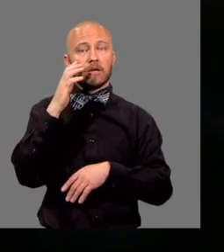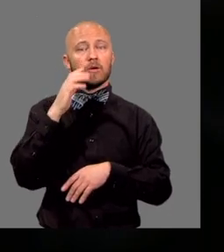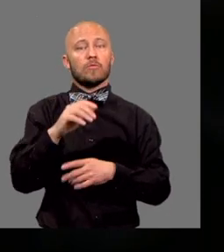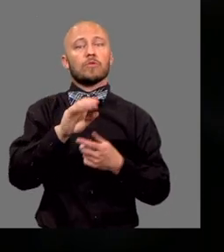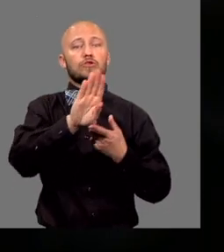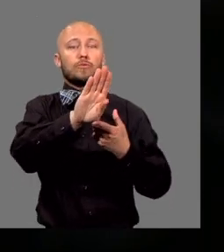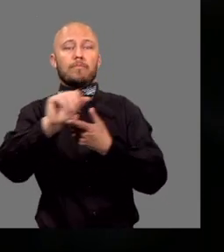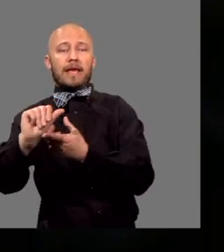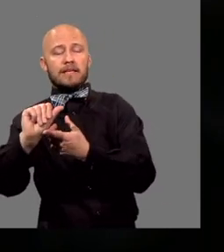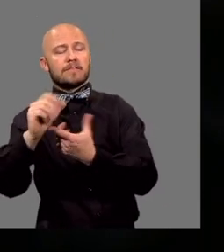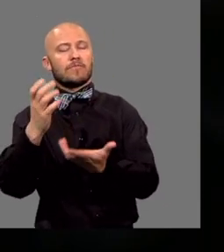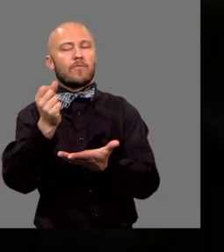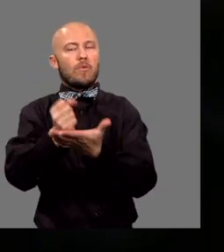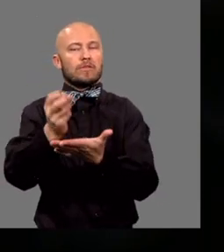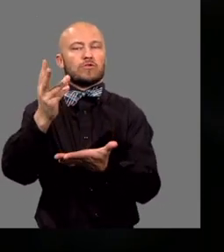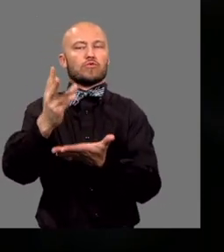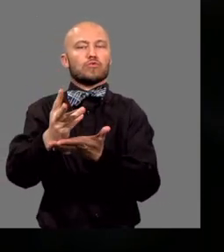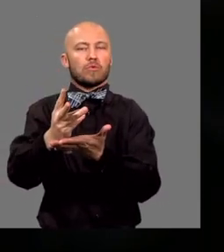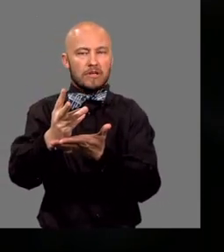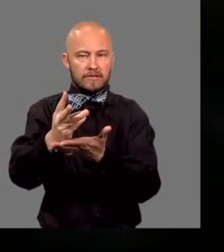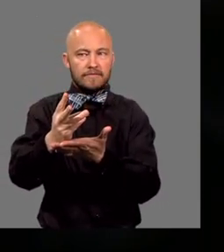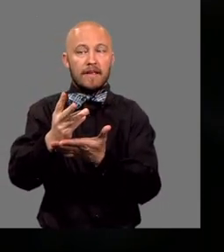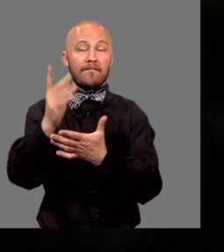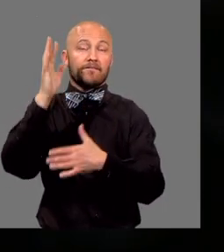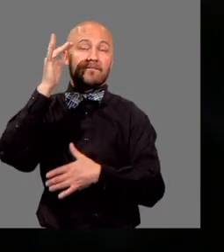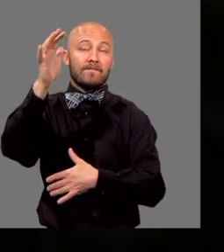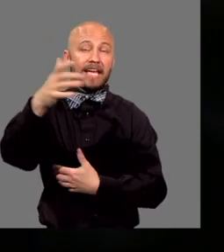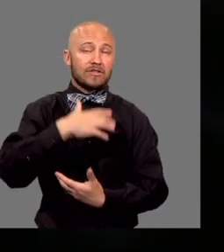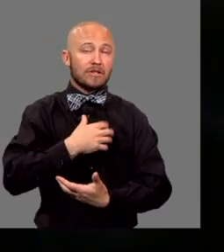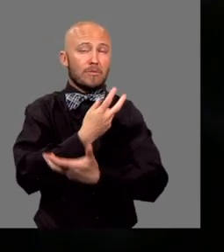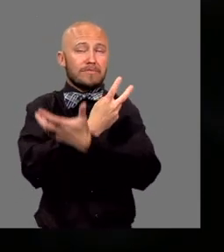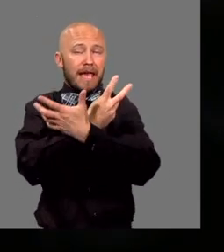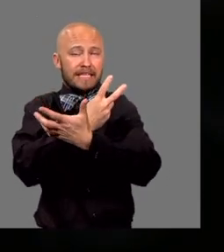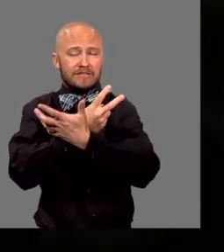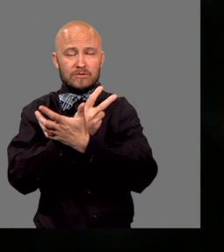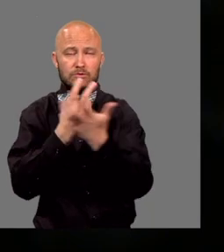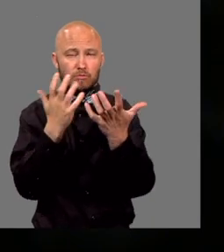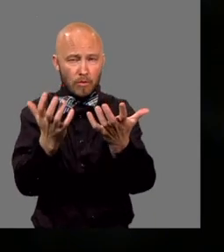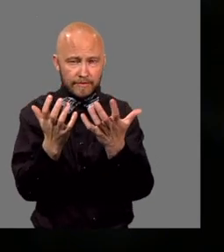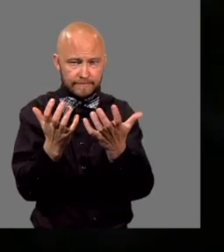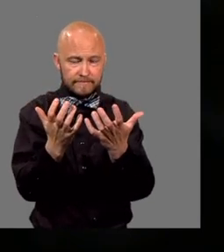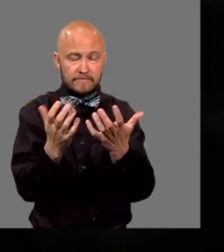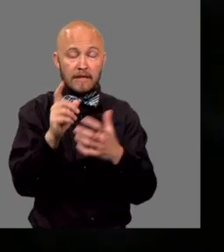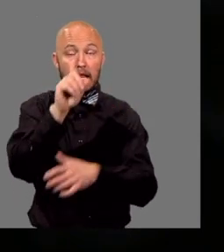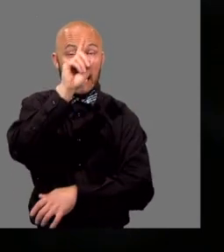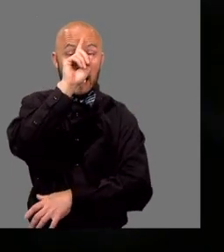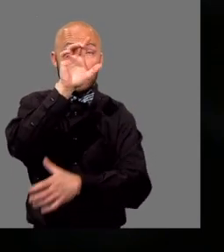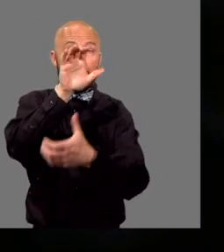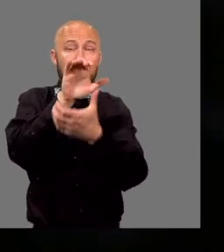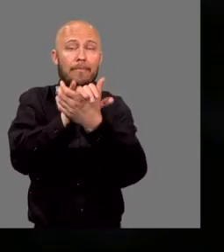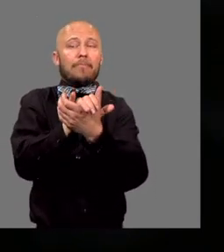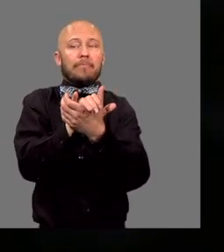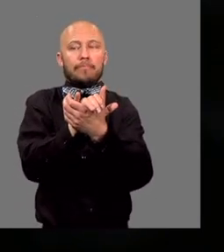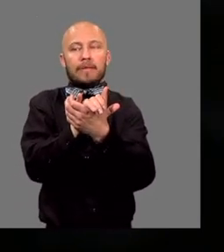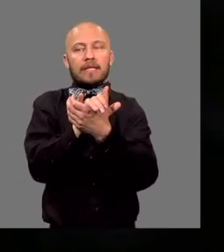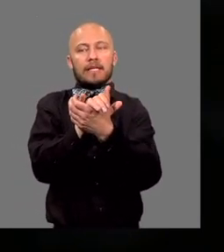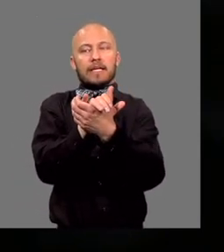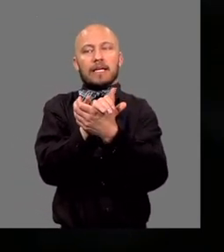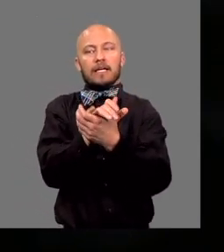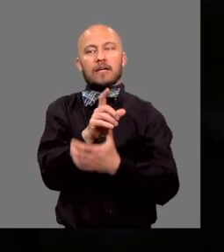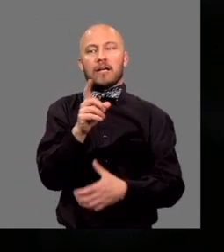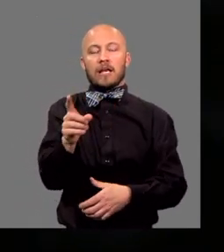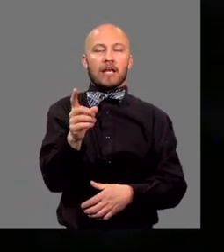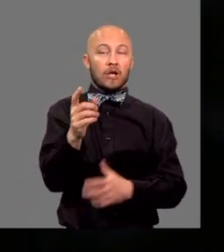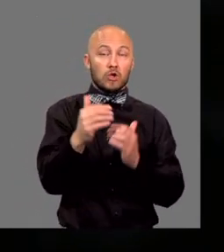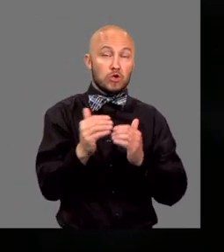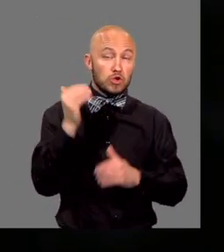a bachelor's degree in social work and eventually get a master's degree. He believes there's no such